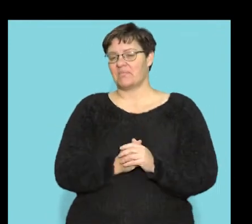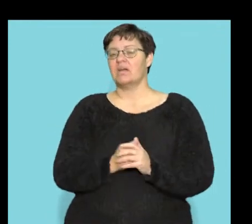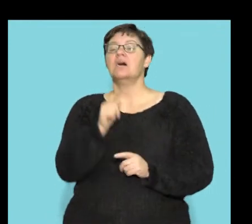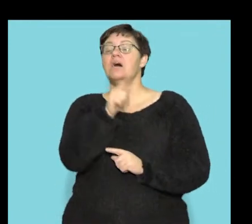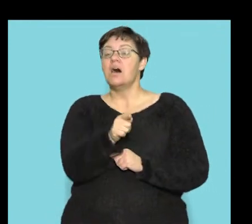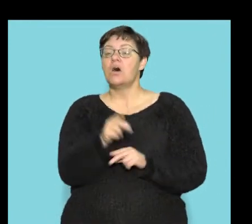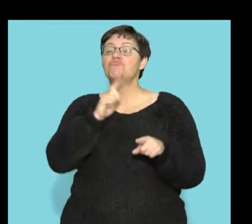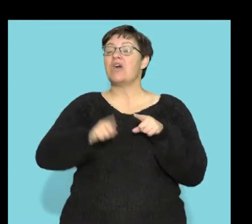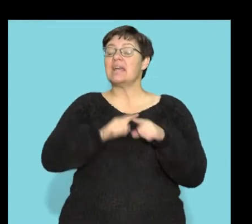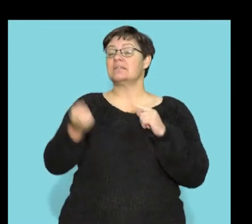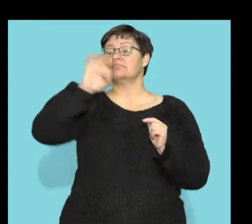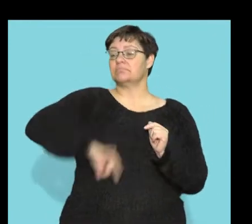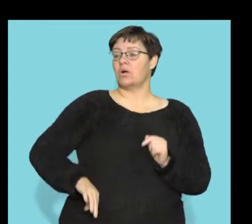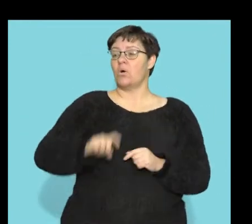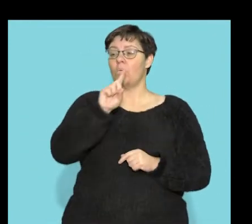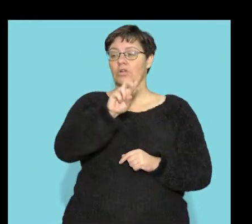is